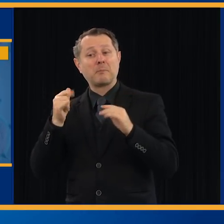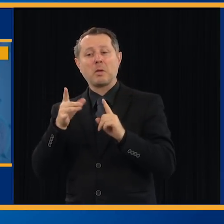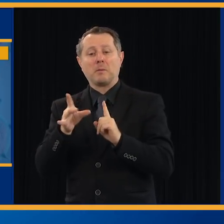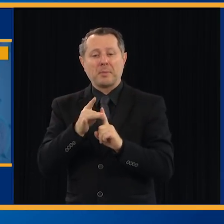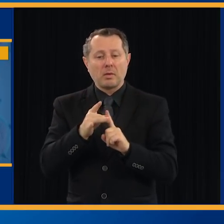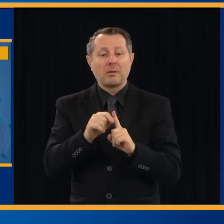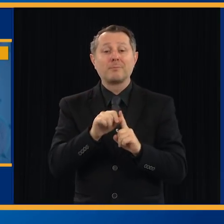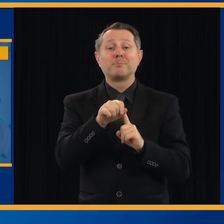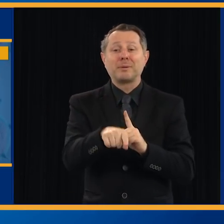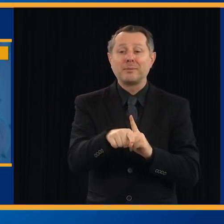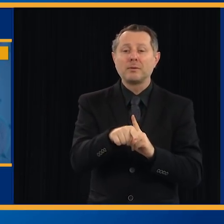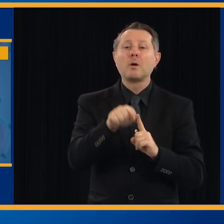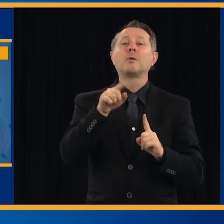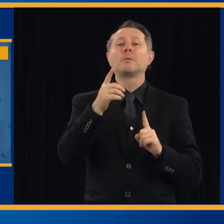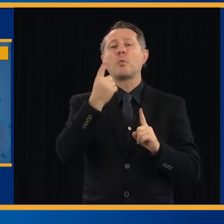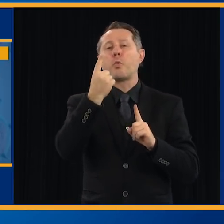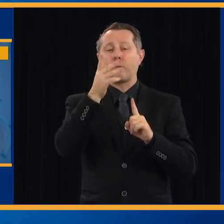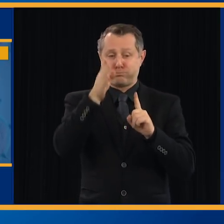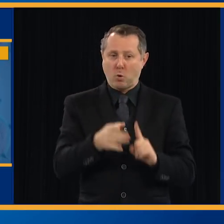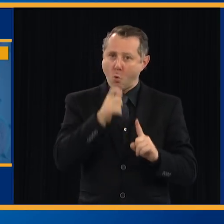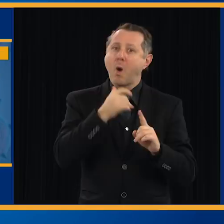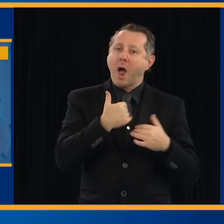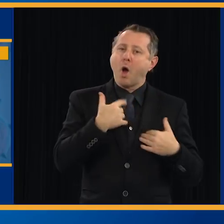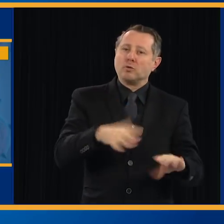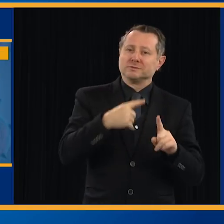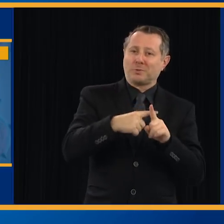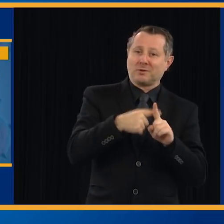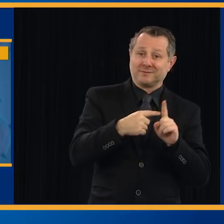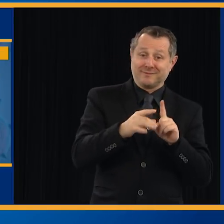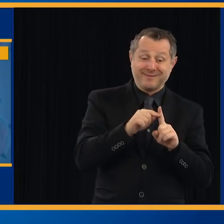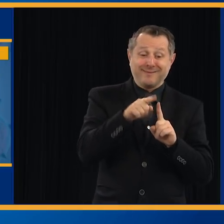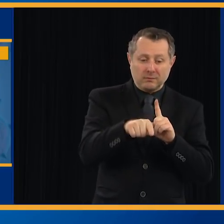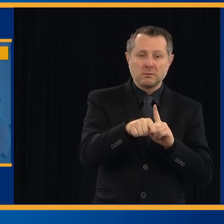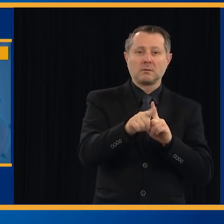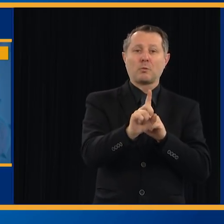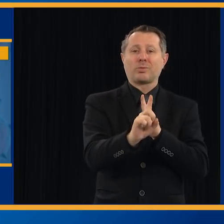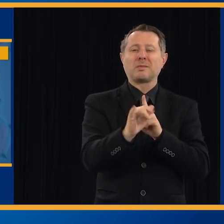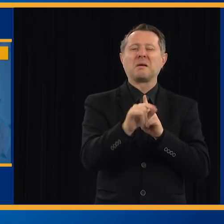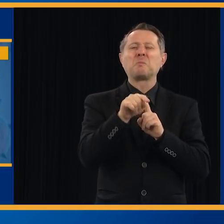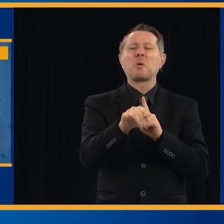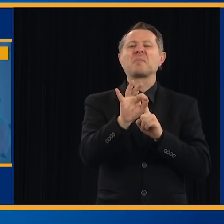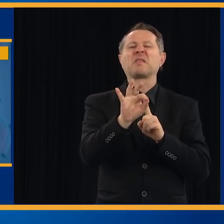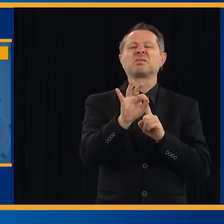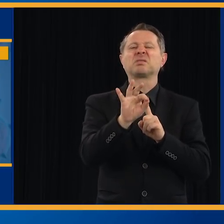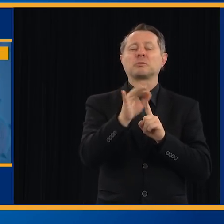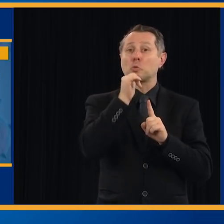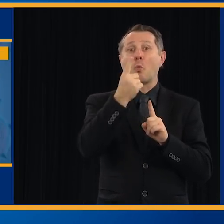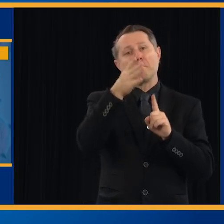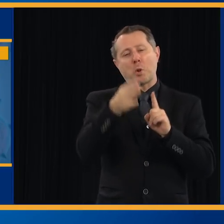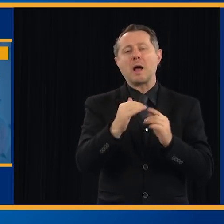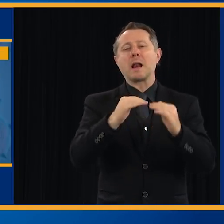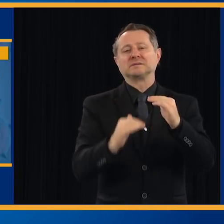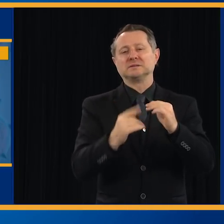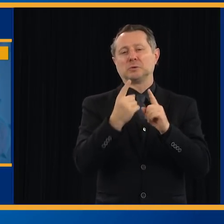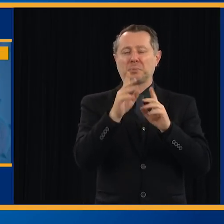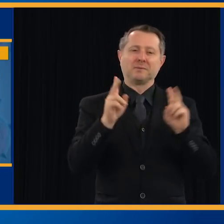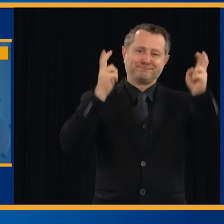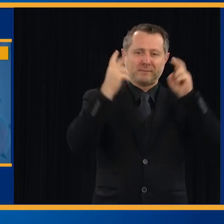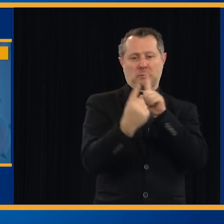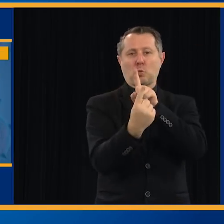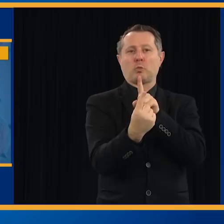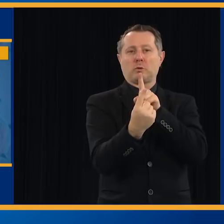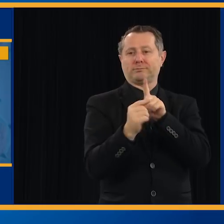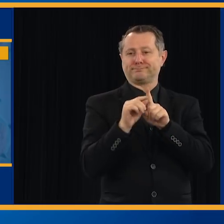0.9% means one person infects 0.9% of a person, less than one. That means the virus